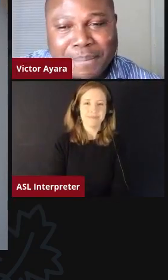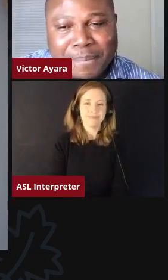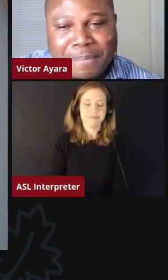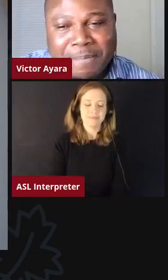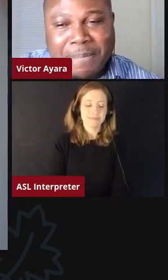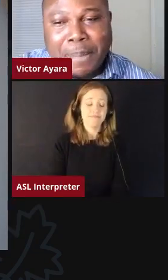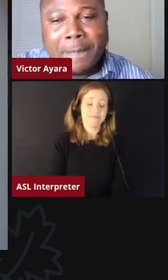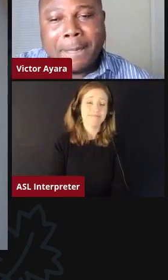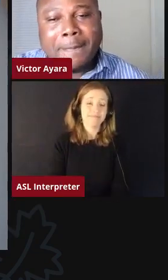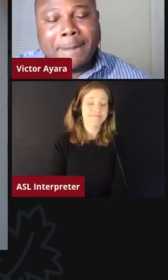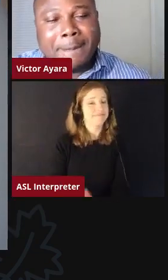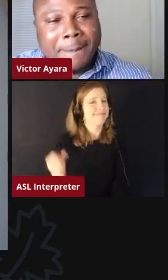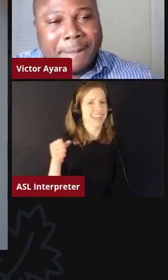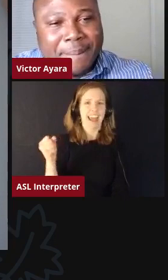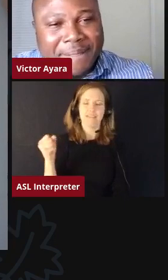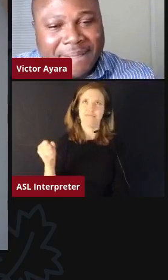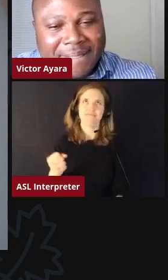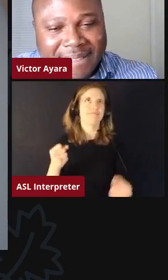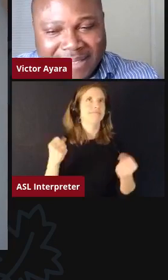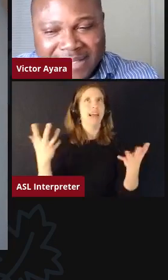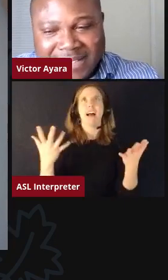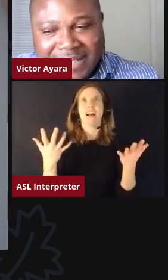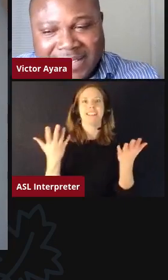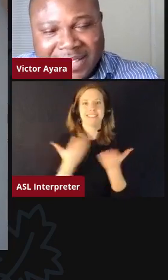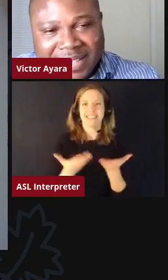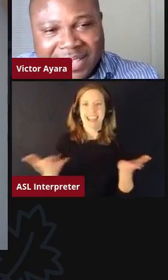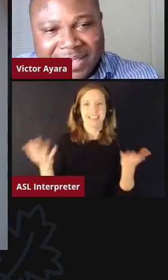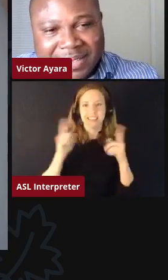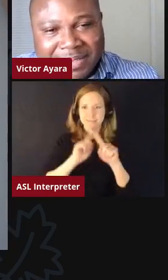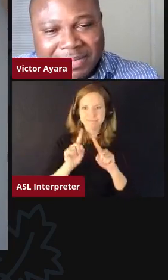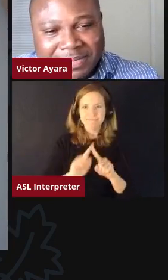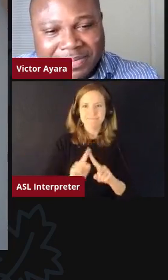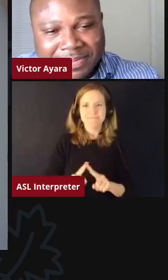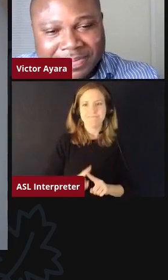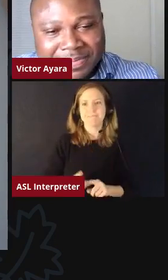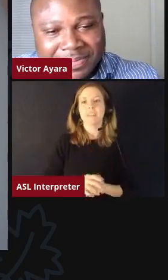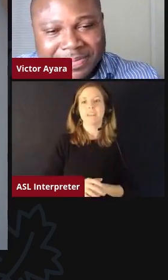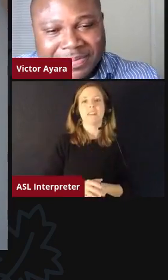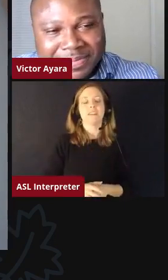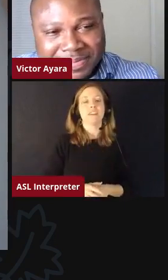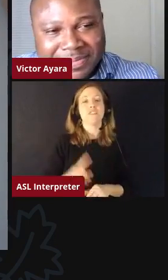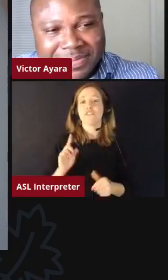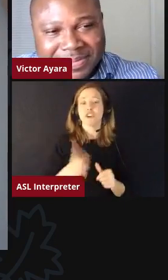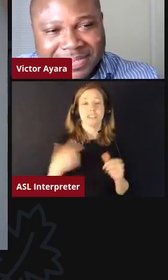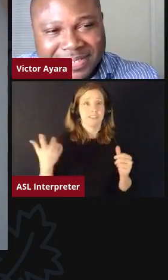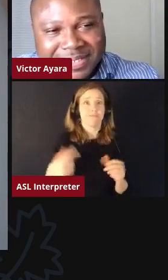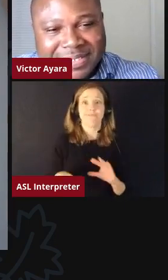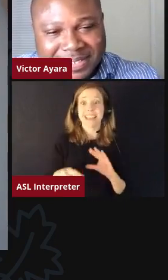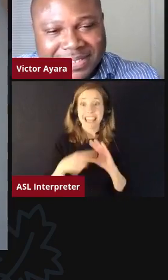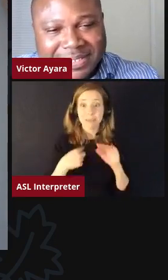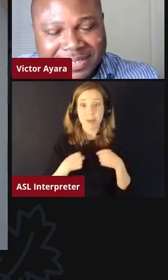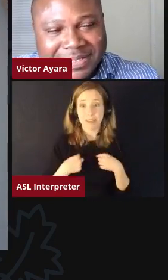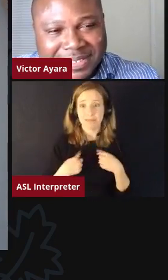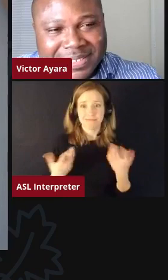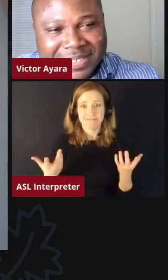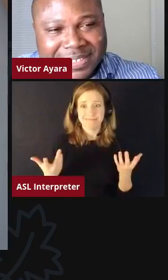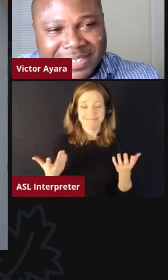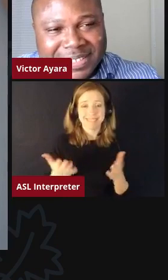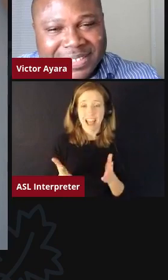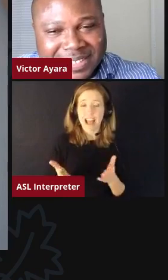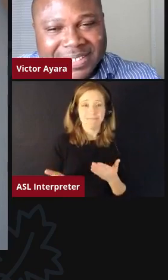So yeah, there's lots of things. One, email me. I'm happy to help kind of steer you in a